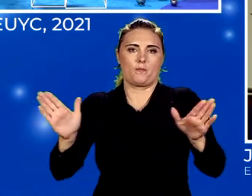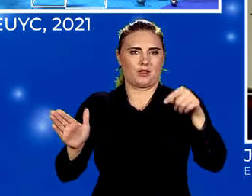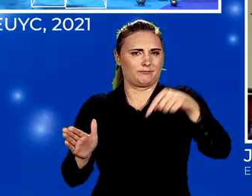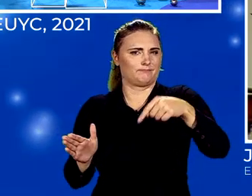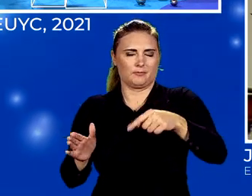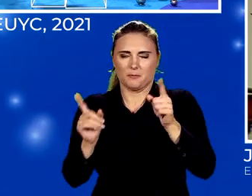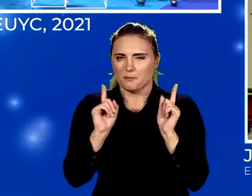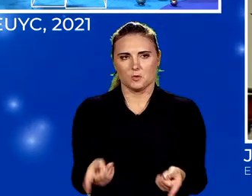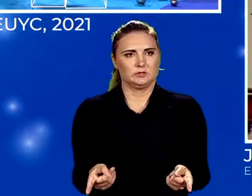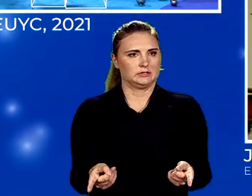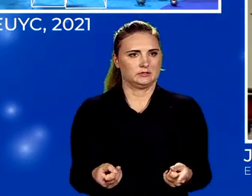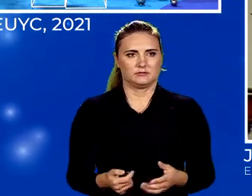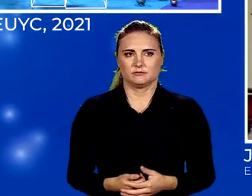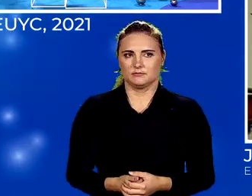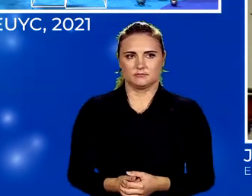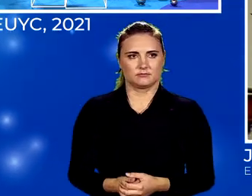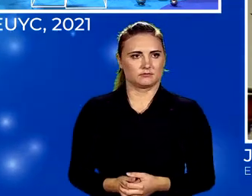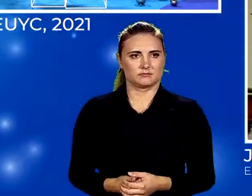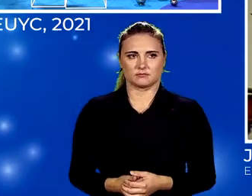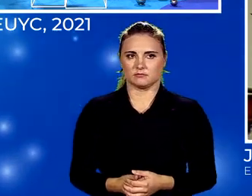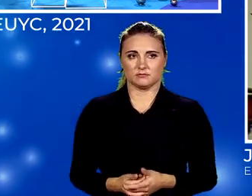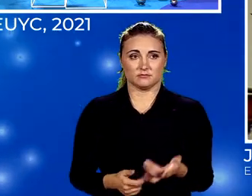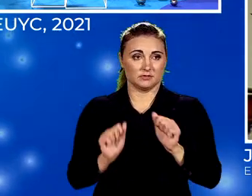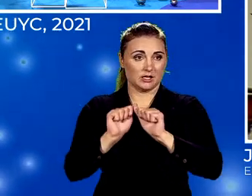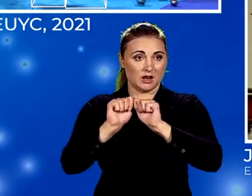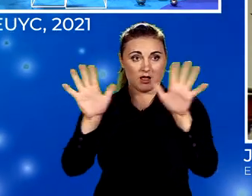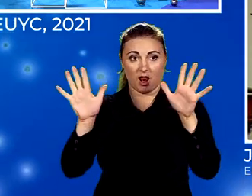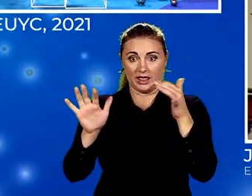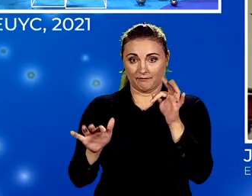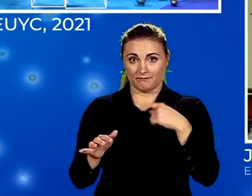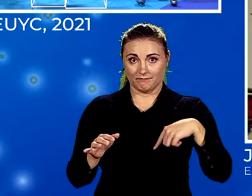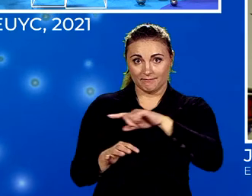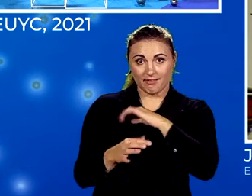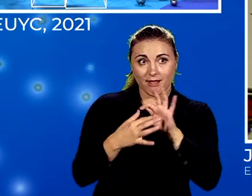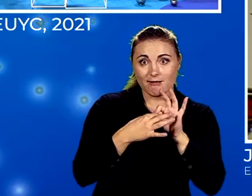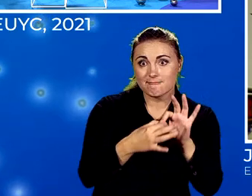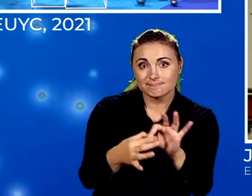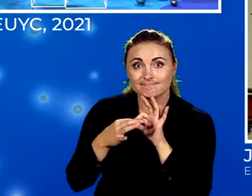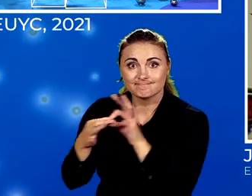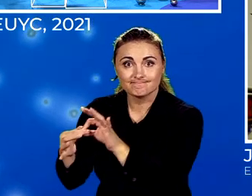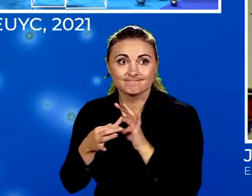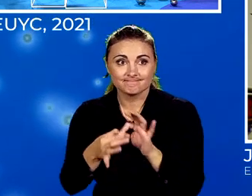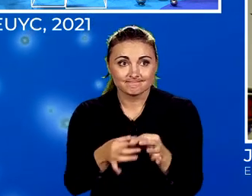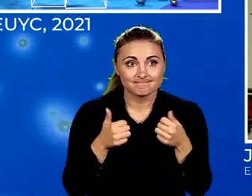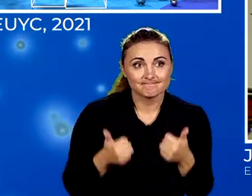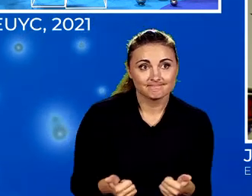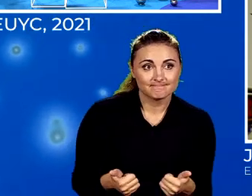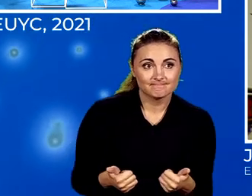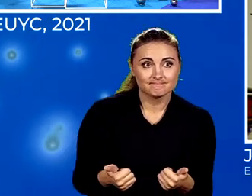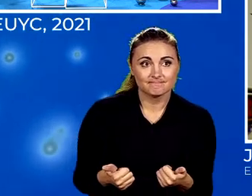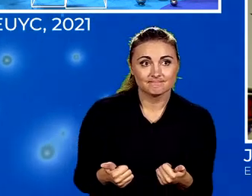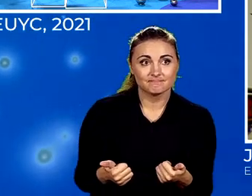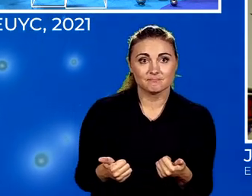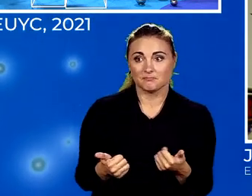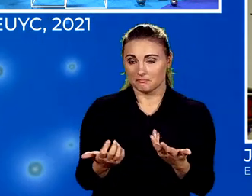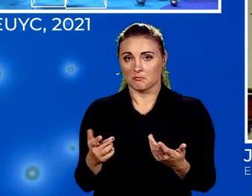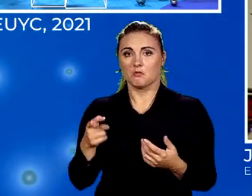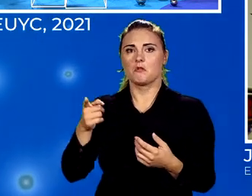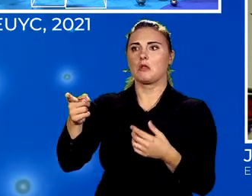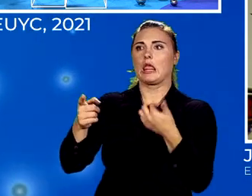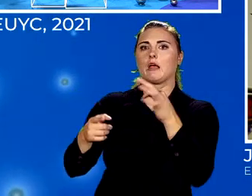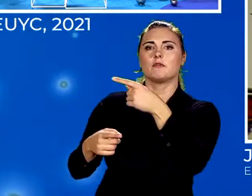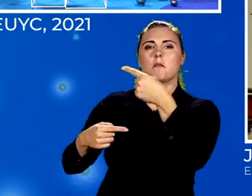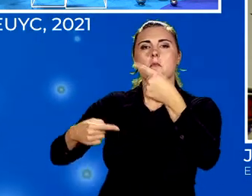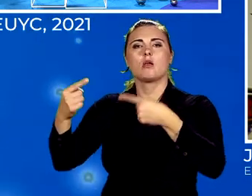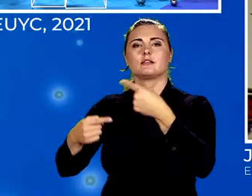it's quite obvious that if you participate, but this does not lead to decisions, or it is not clear to young people how this leads to